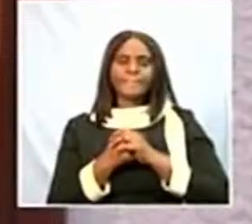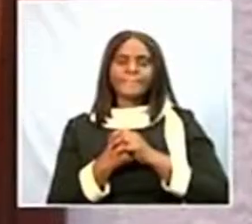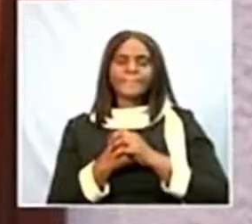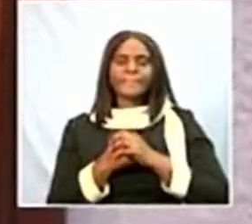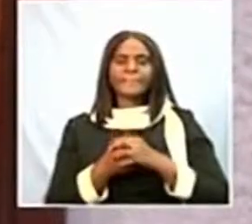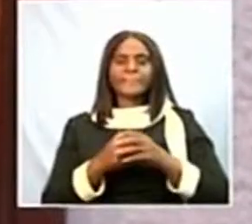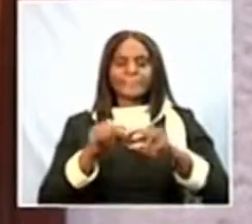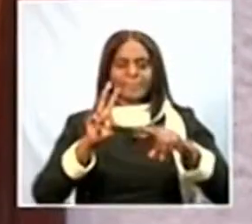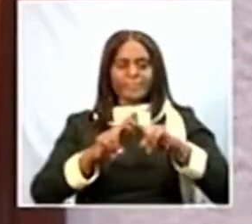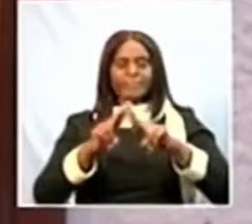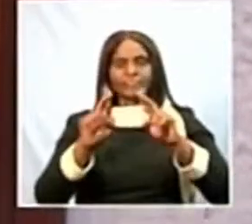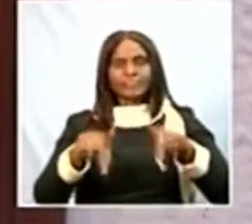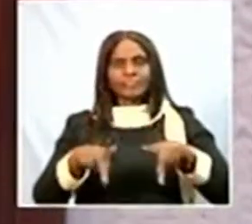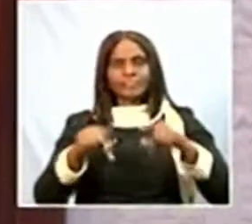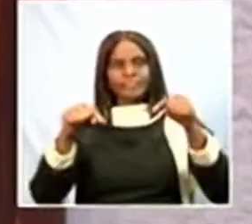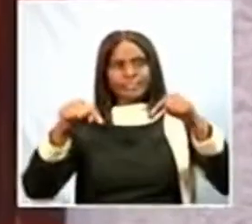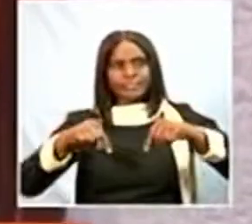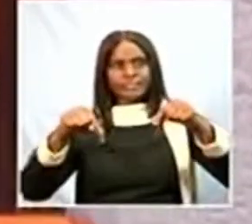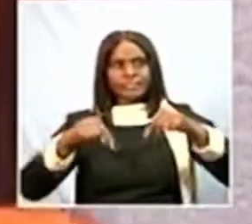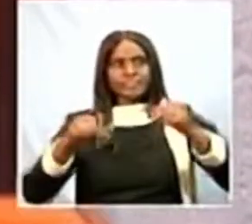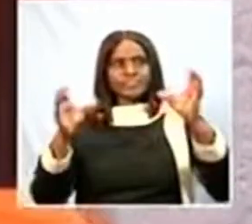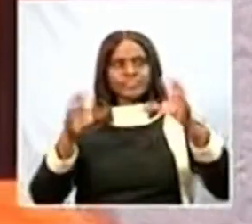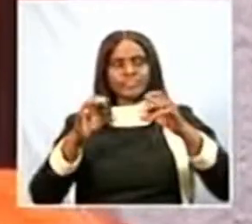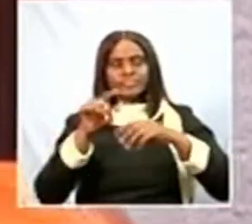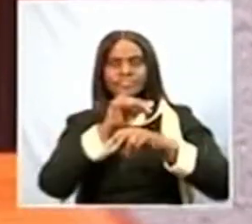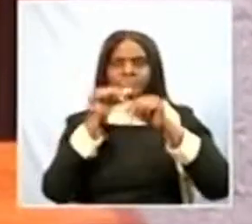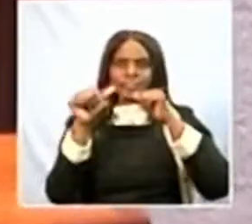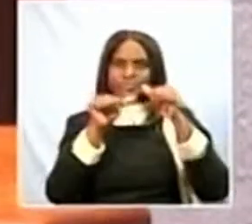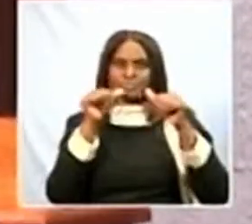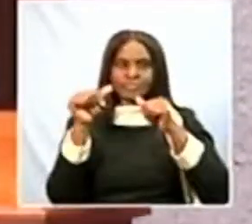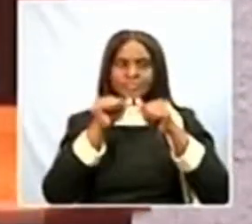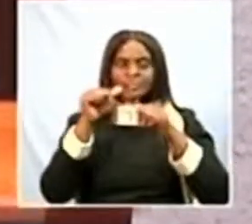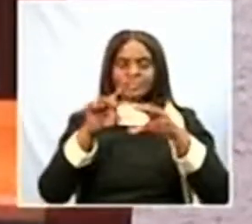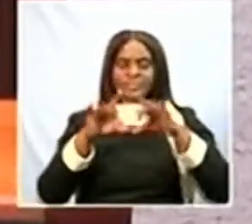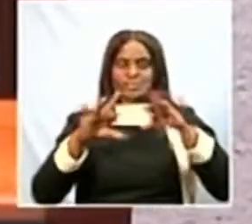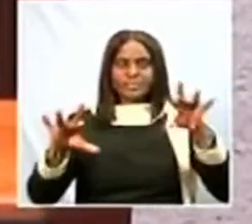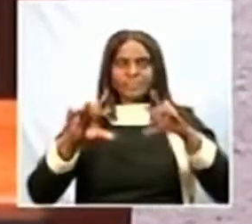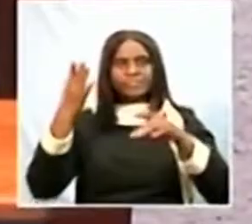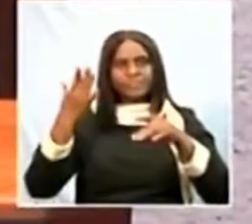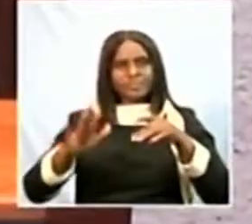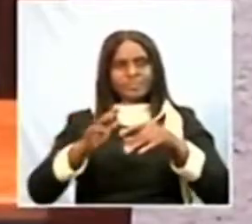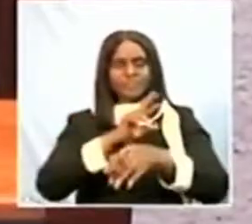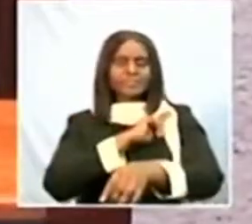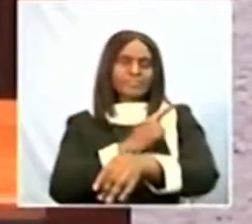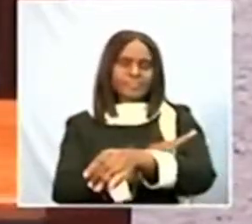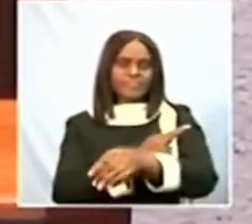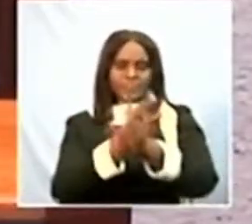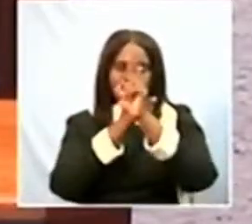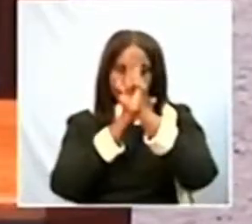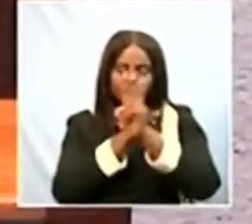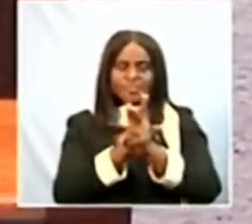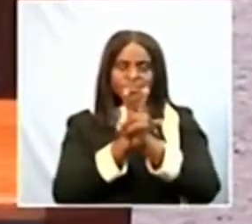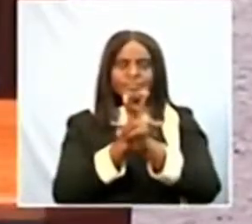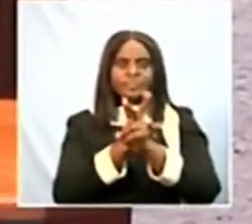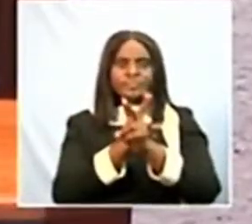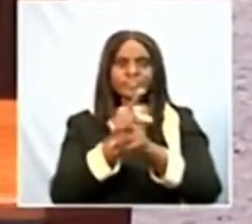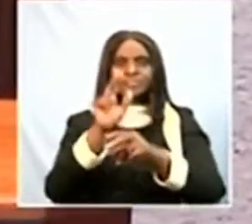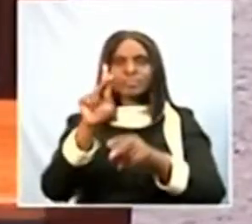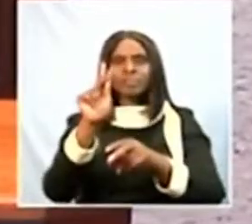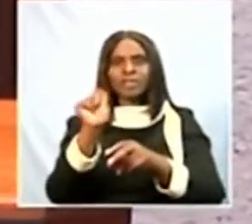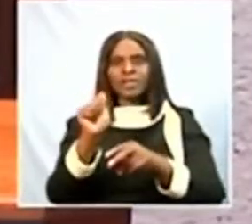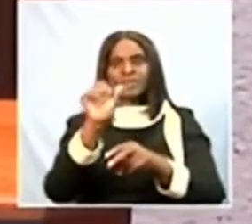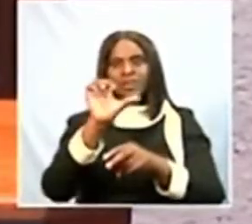The chairperson of the Committee on Agriculture, Lands and Natural Resources, Honorable Asford